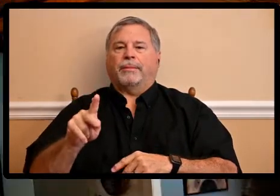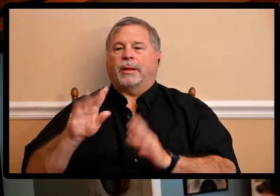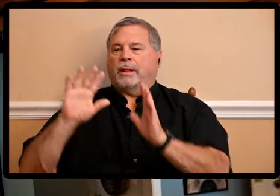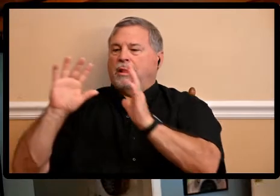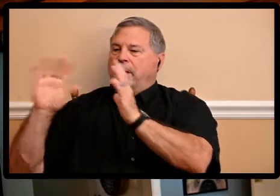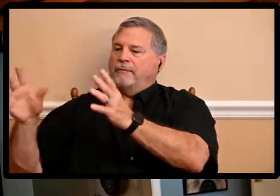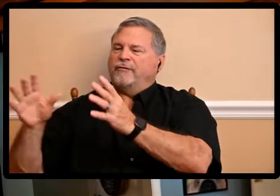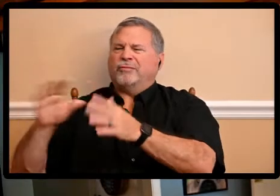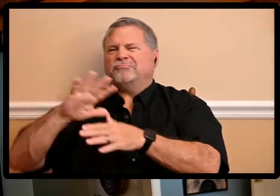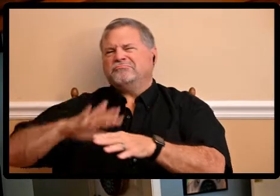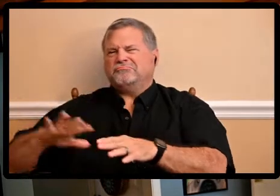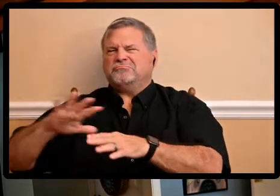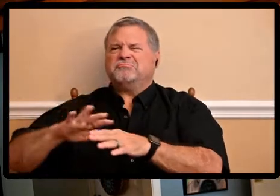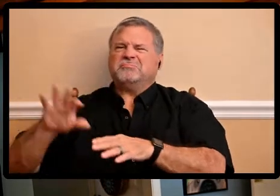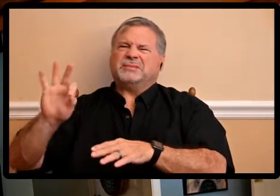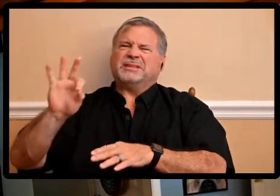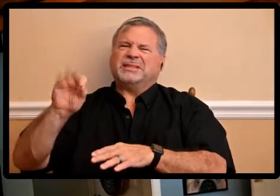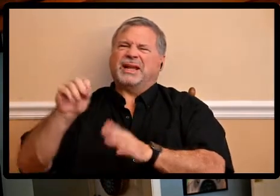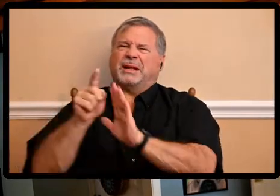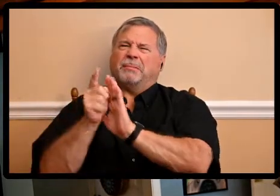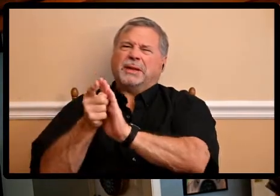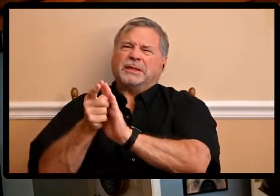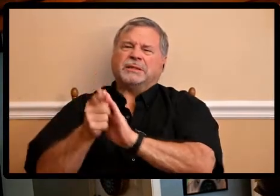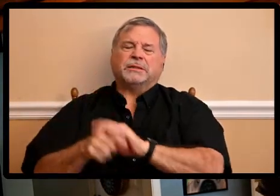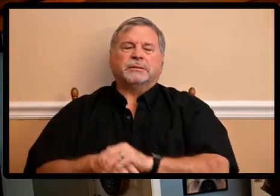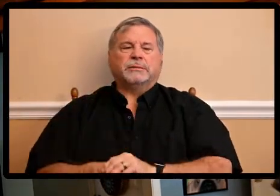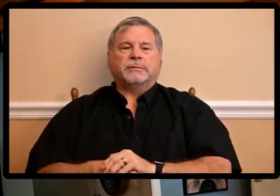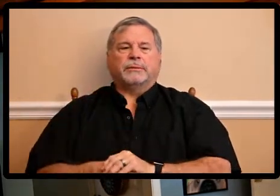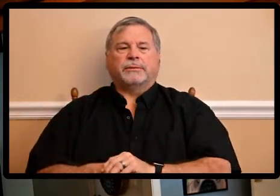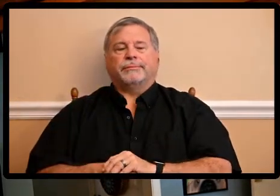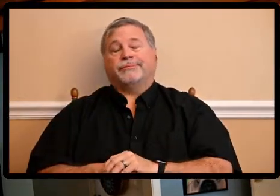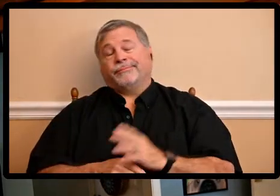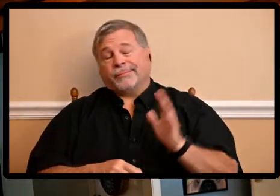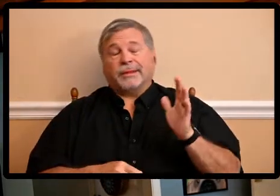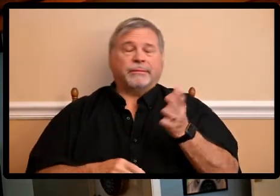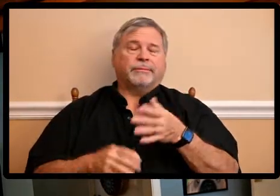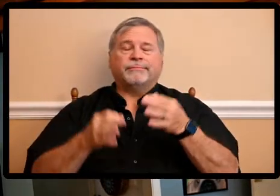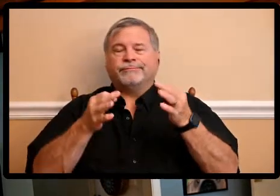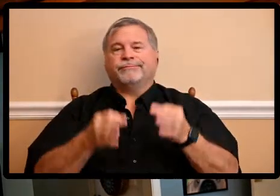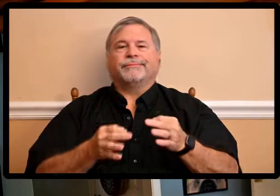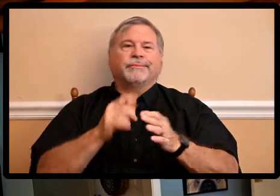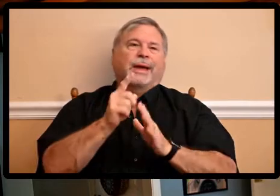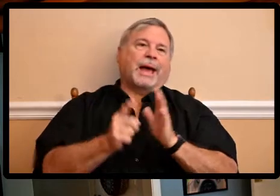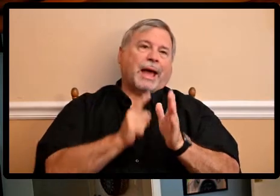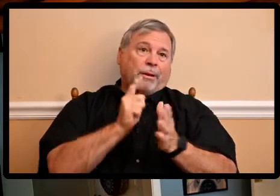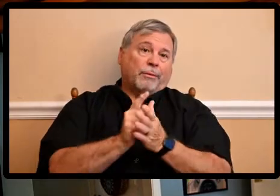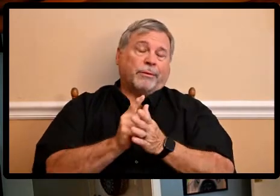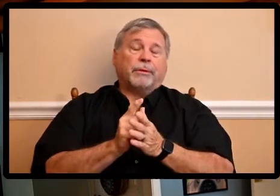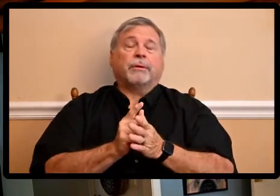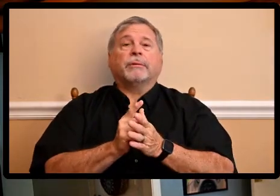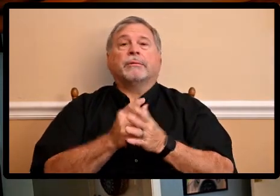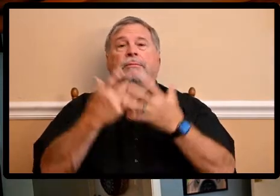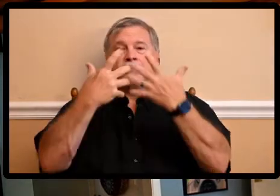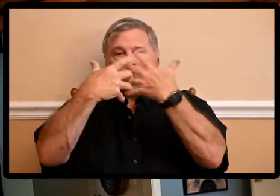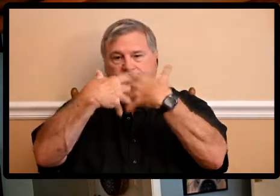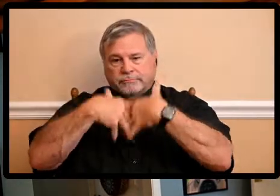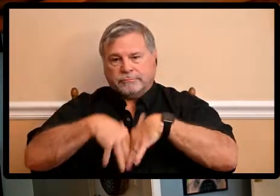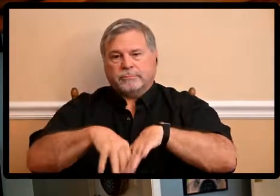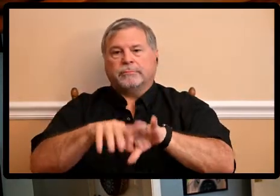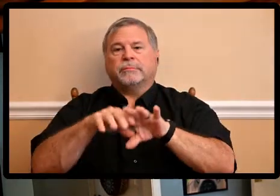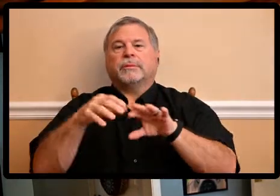minutes. Okay, so we've waited about an hour. We wanted to let that gluten fully incorporate in the